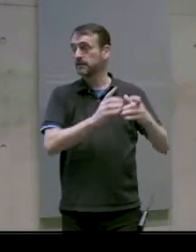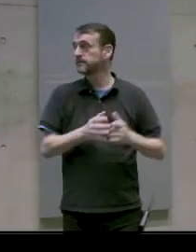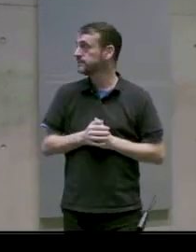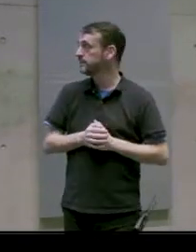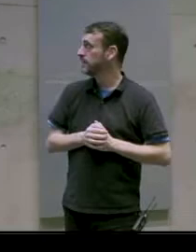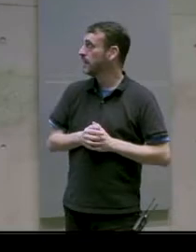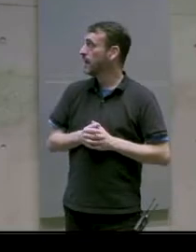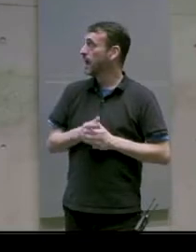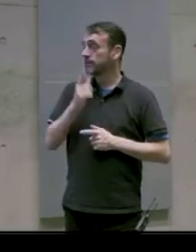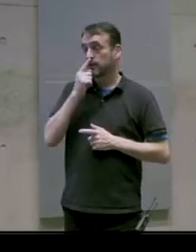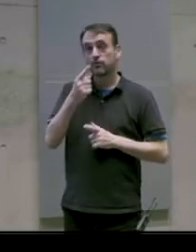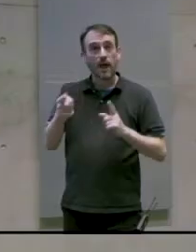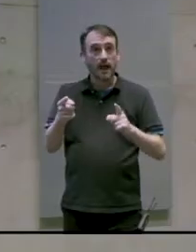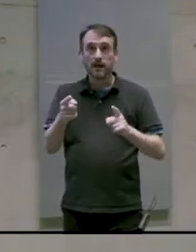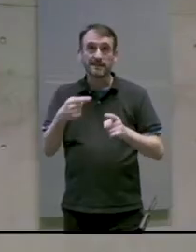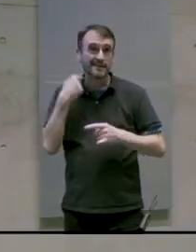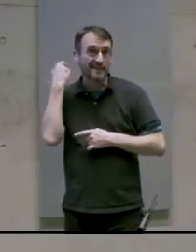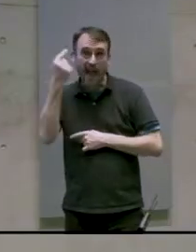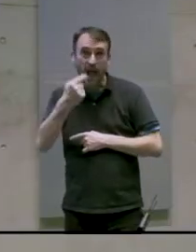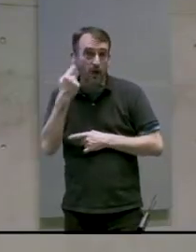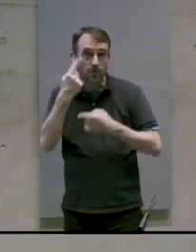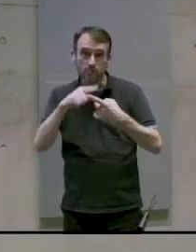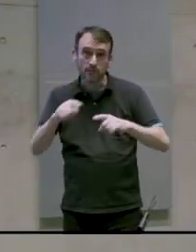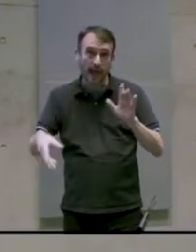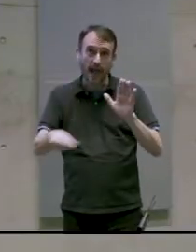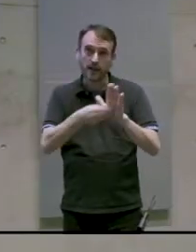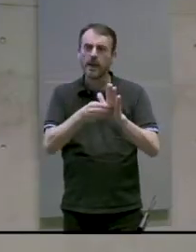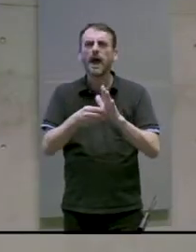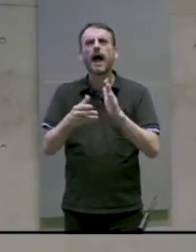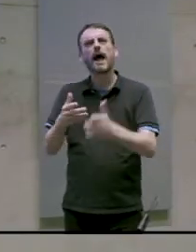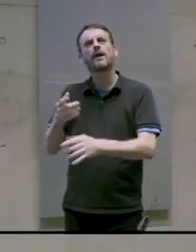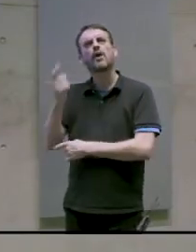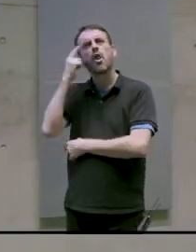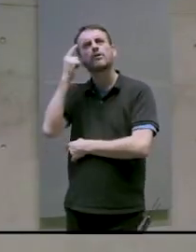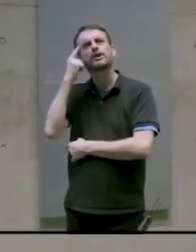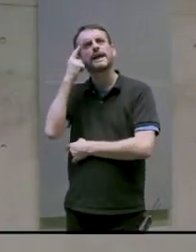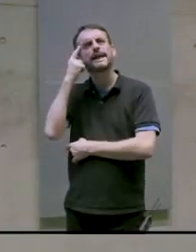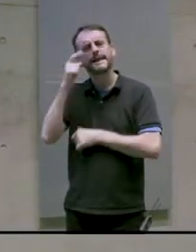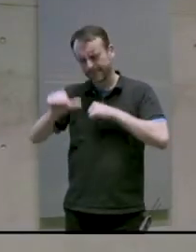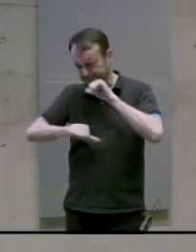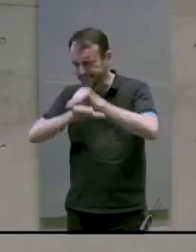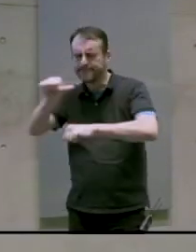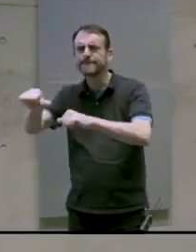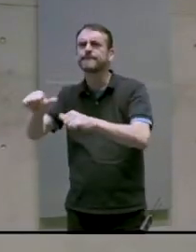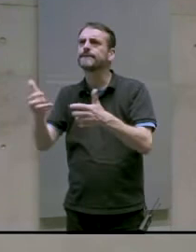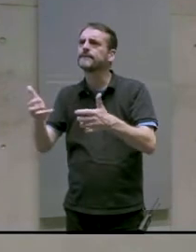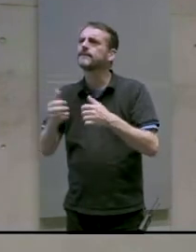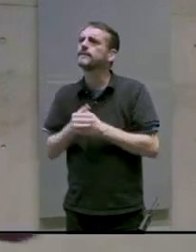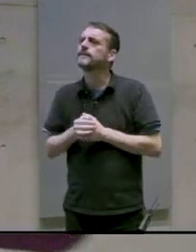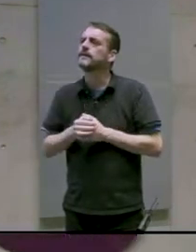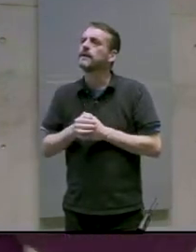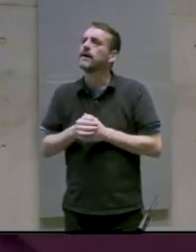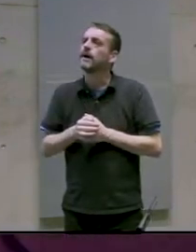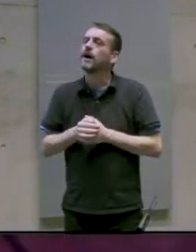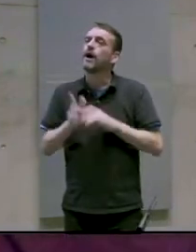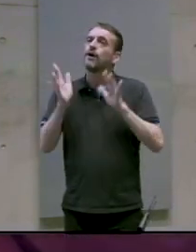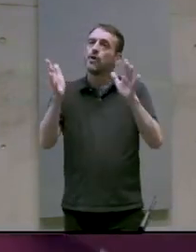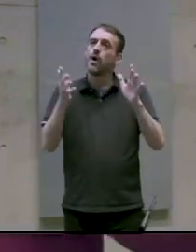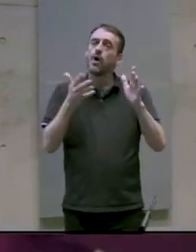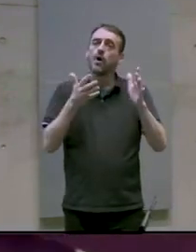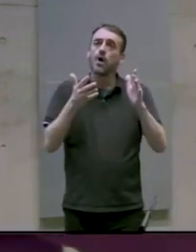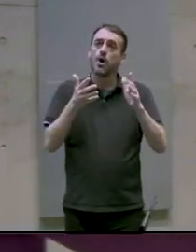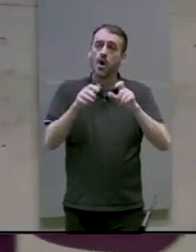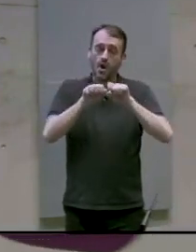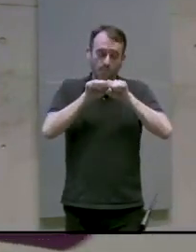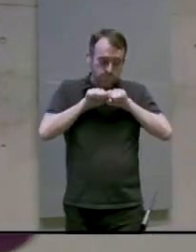audio on different tracks. Logic. No point in there's a difference between branching narrative and